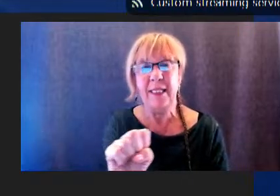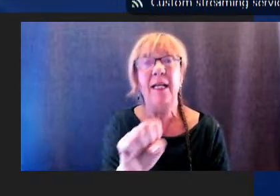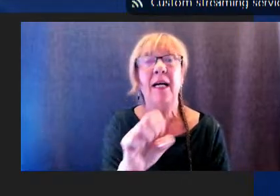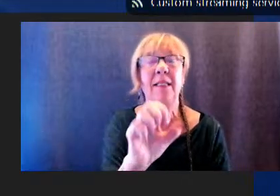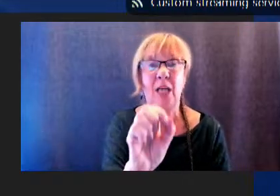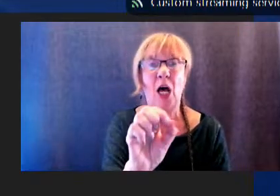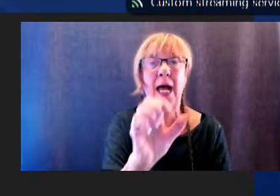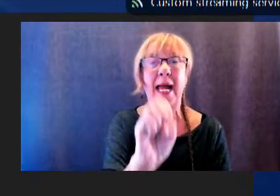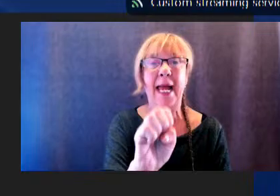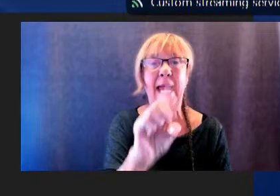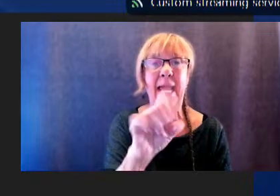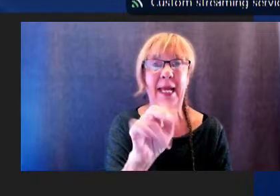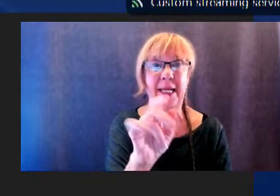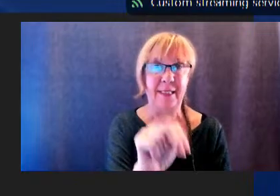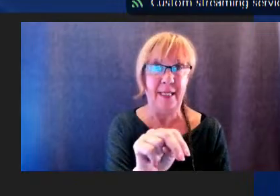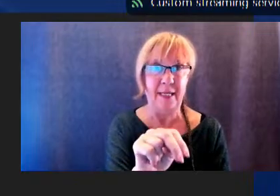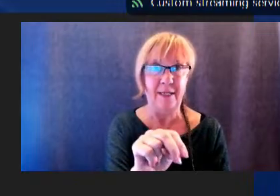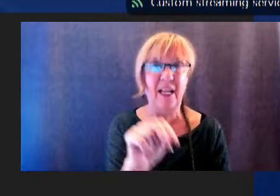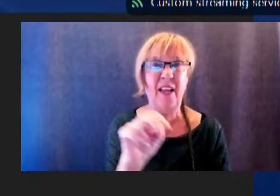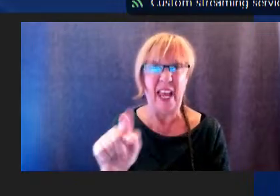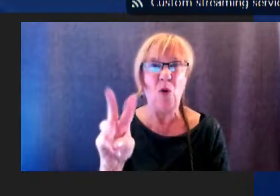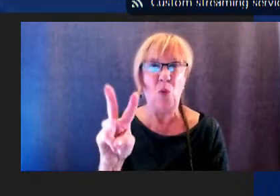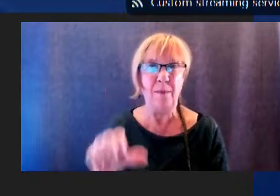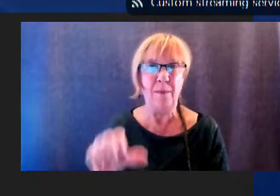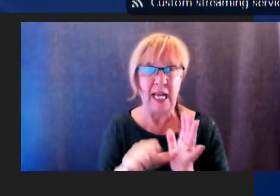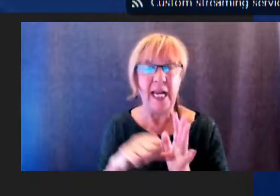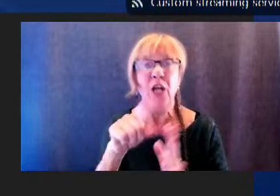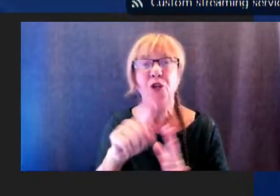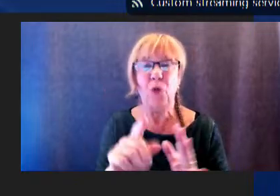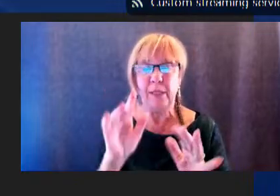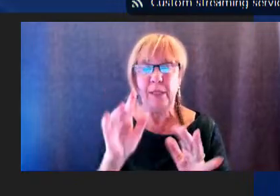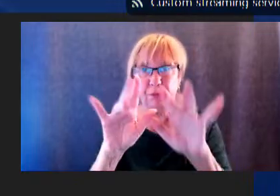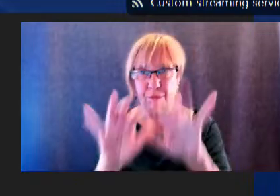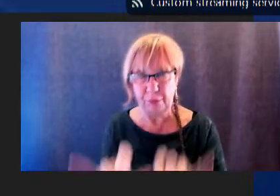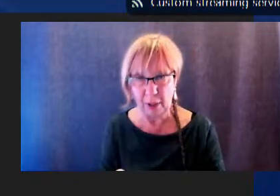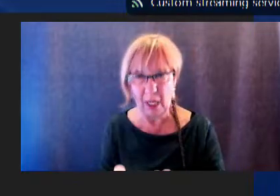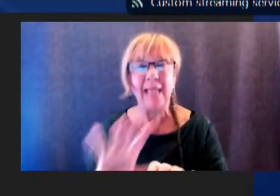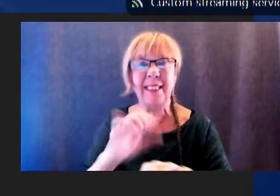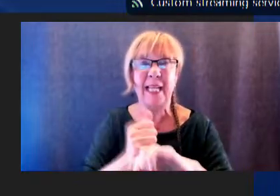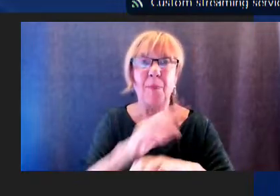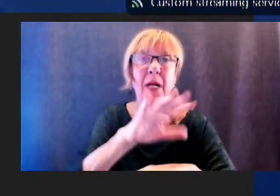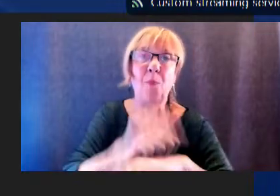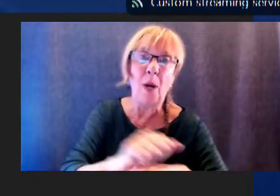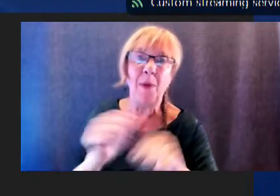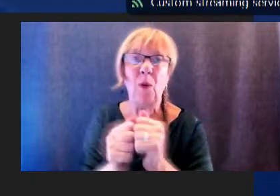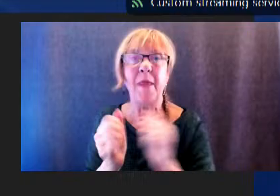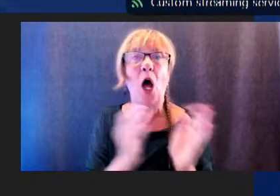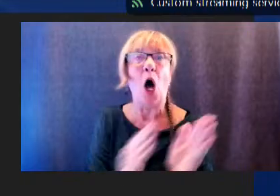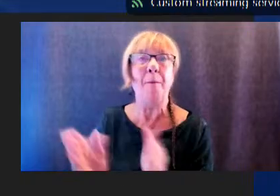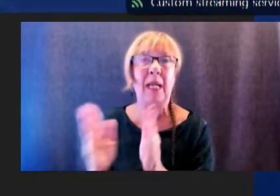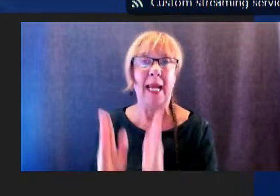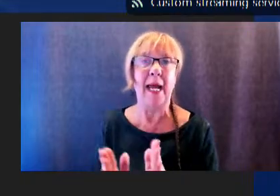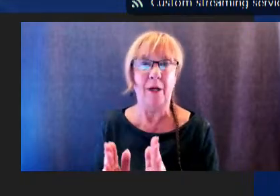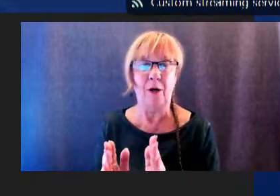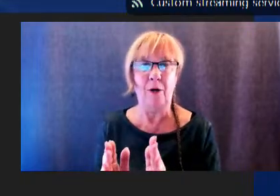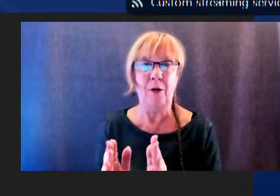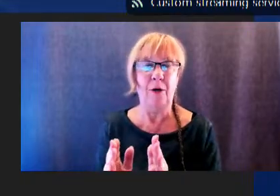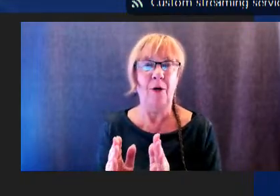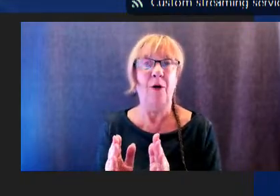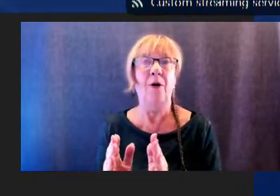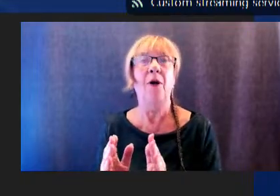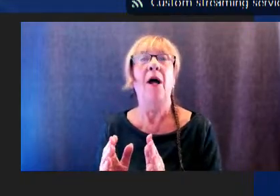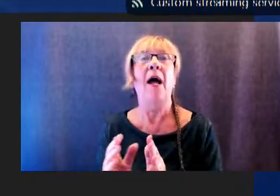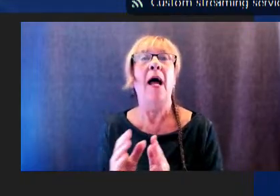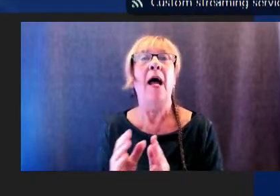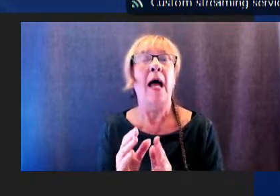let you establish an appointment with a planner as well as one of our energy